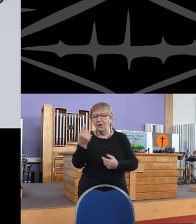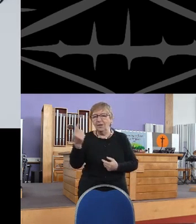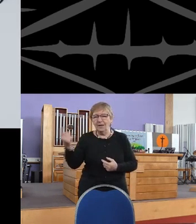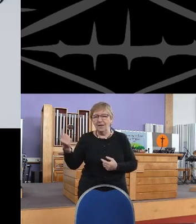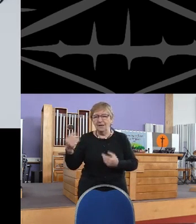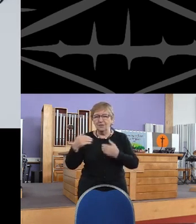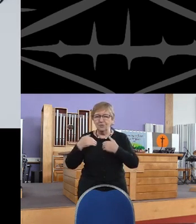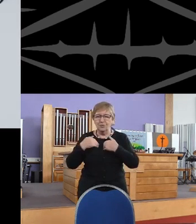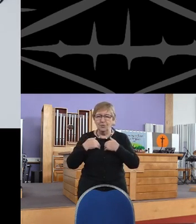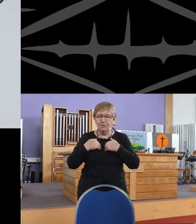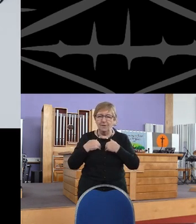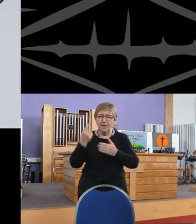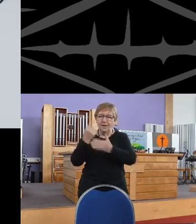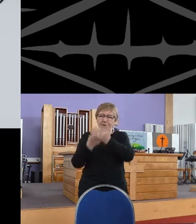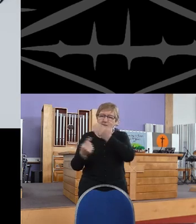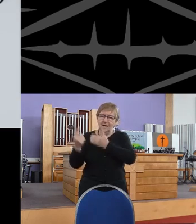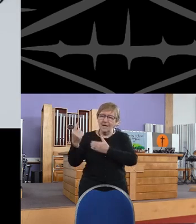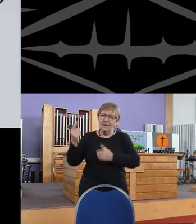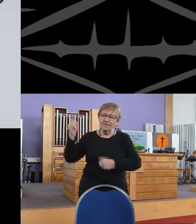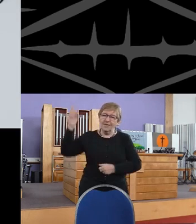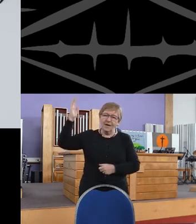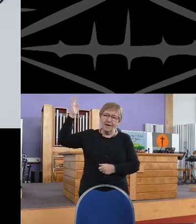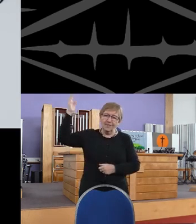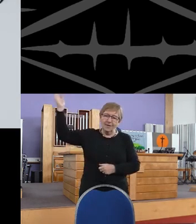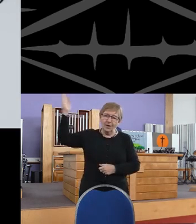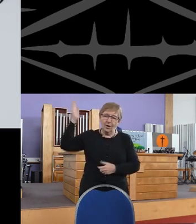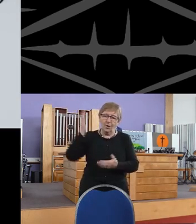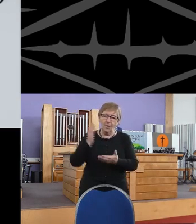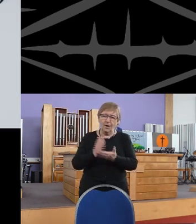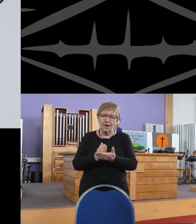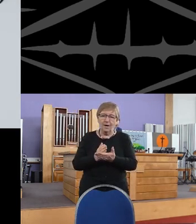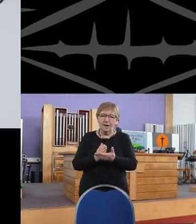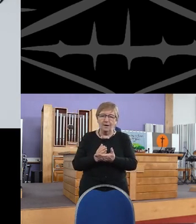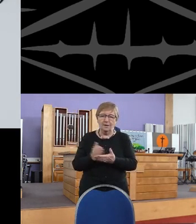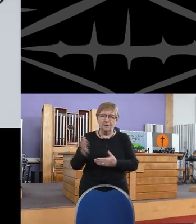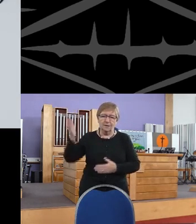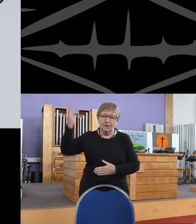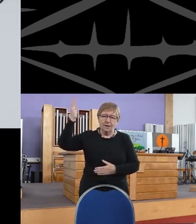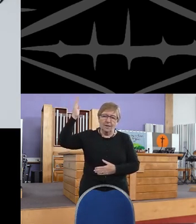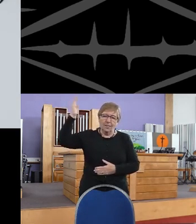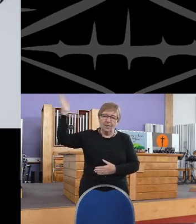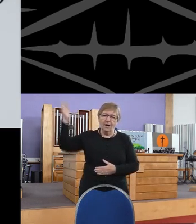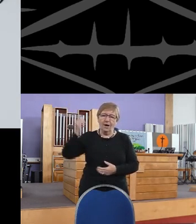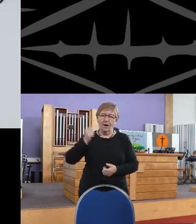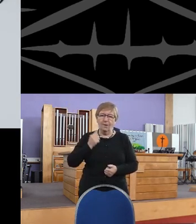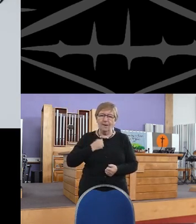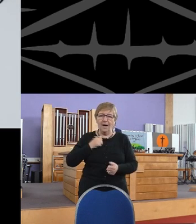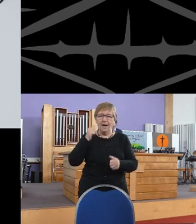Thank you.